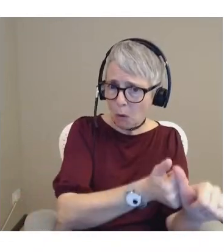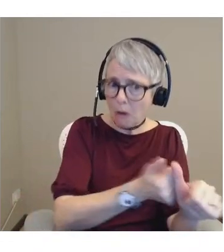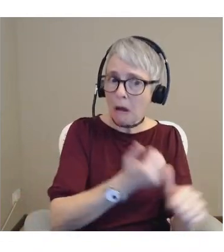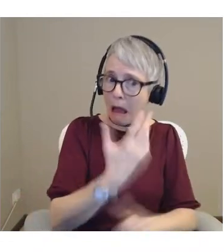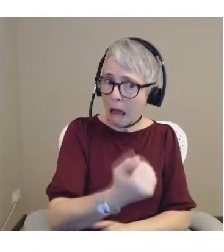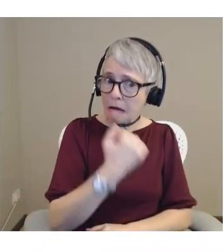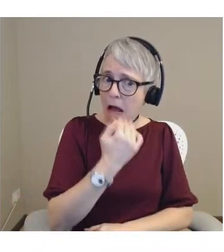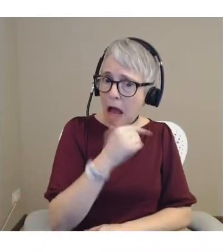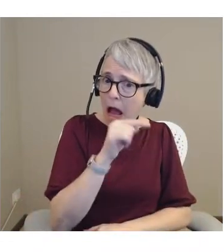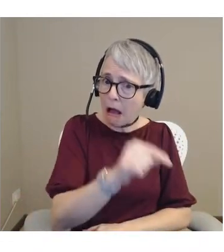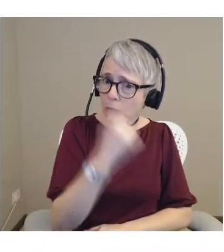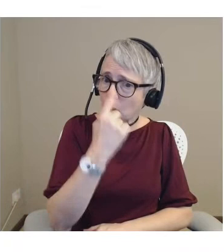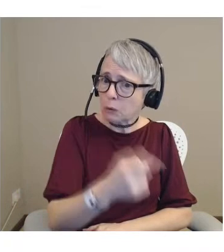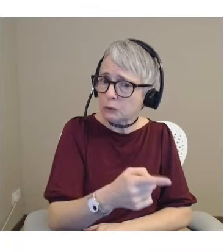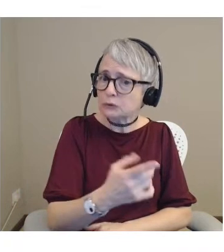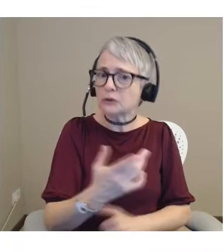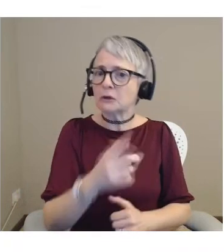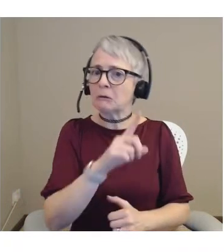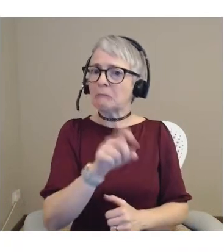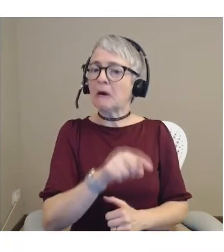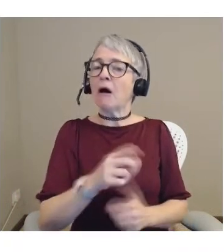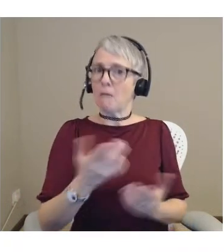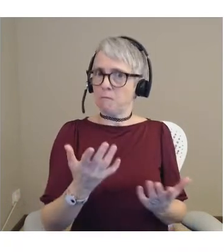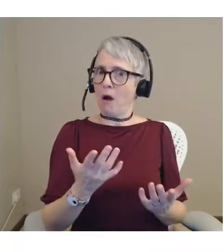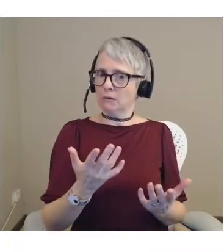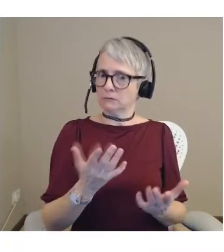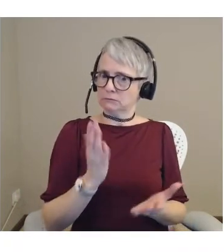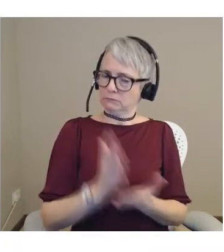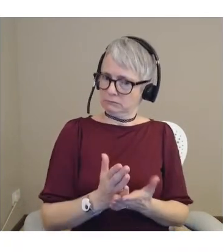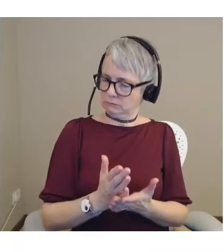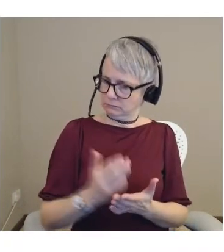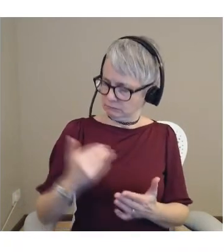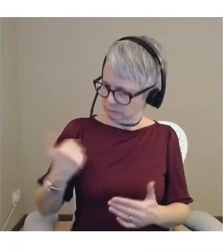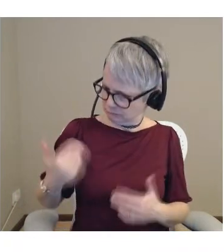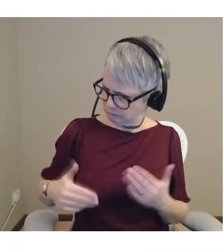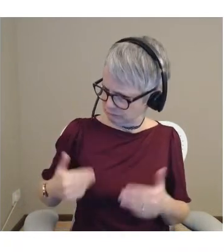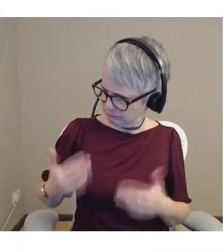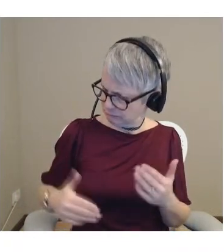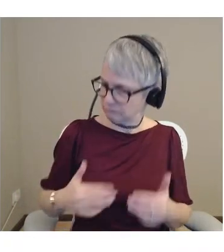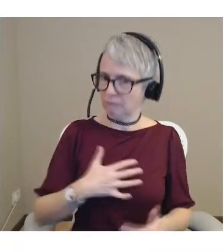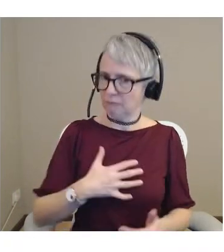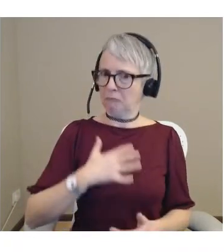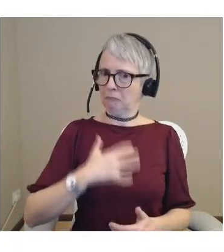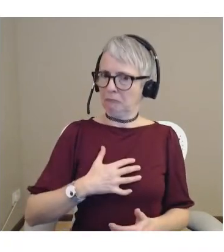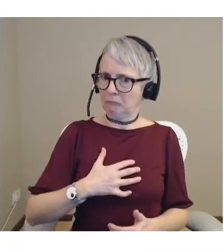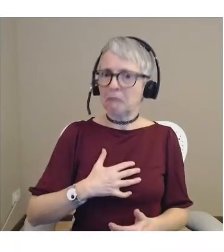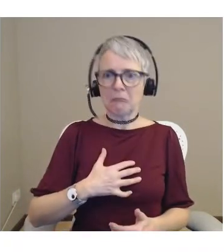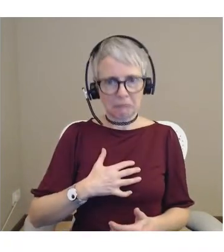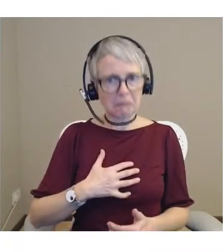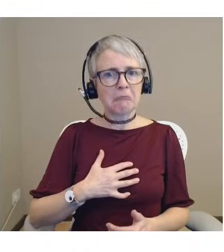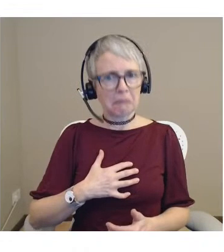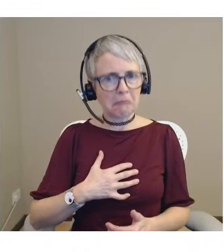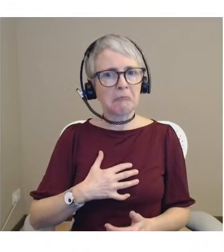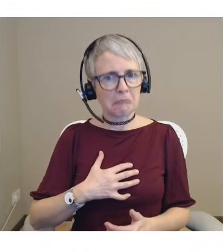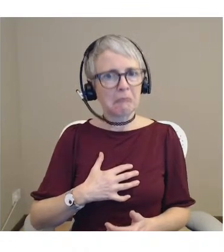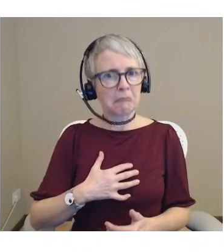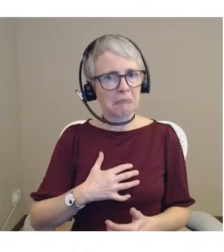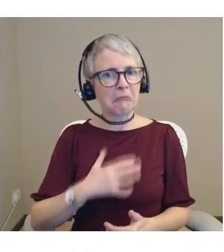actually, I think we were really, there was a huge level of demand, and I think that's